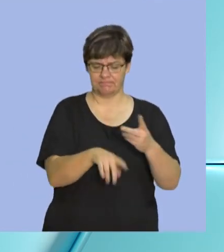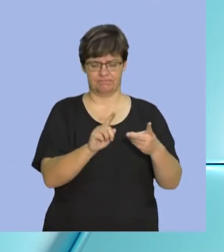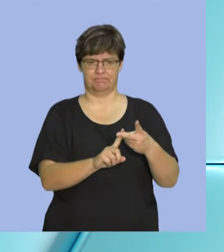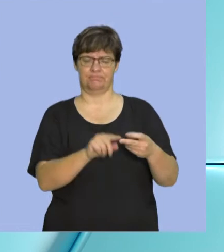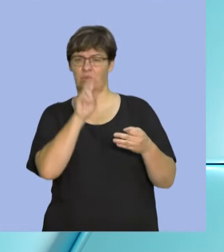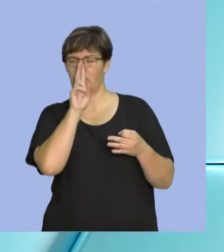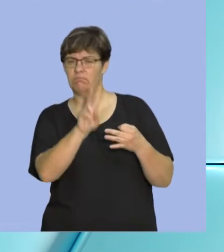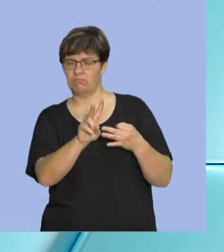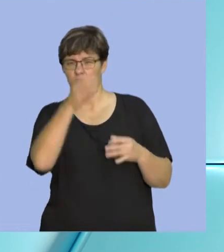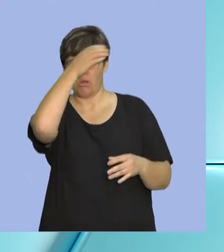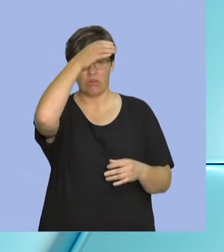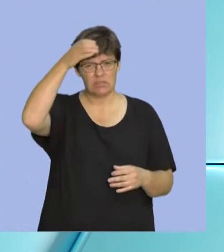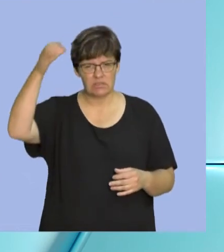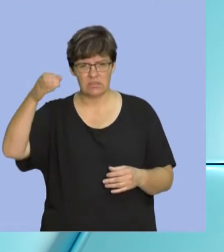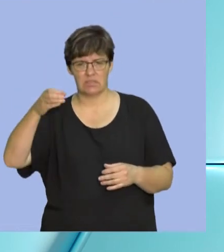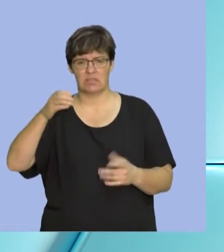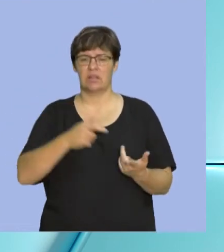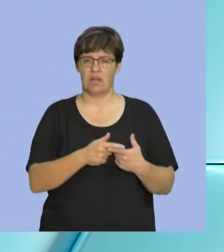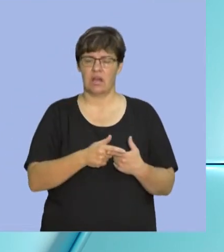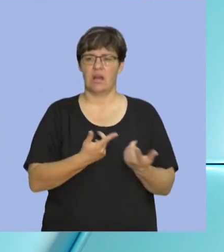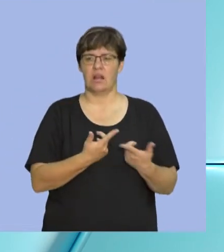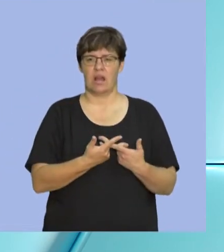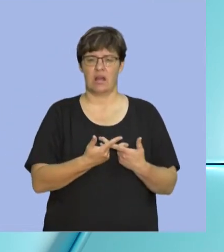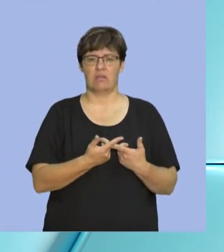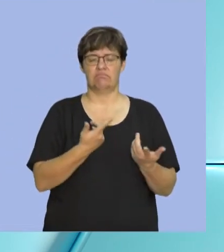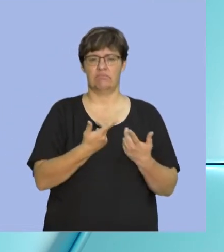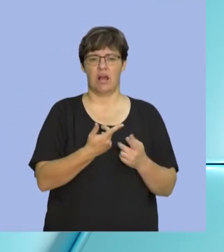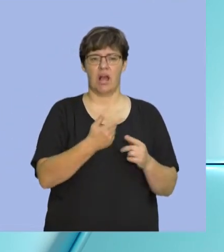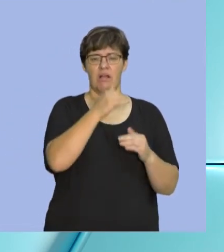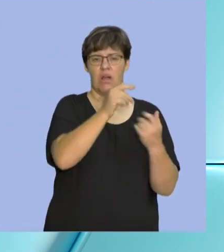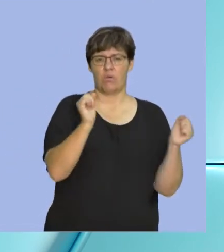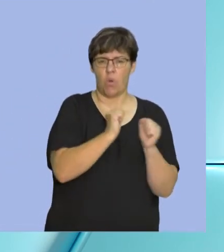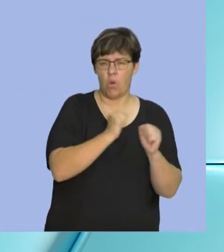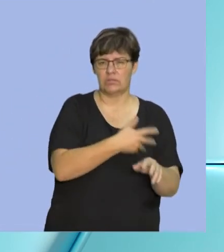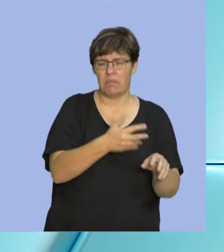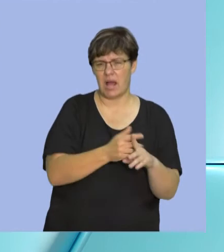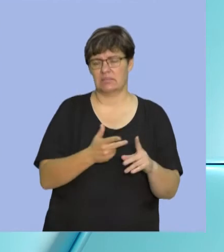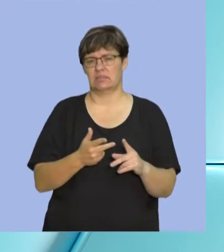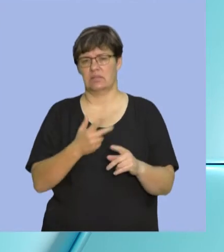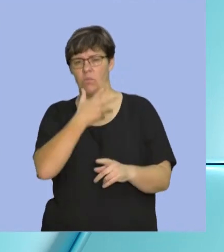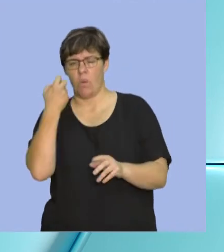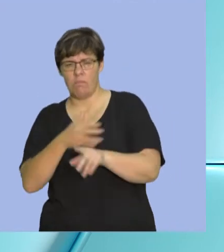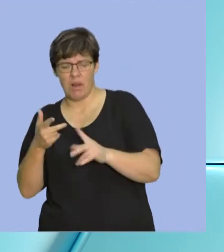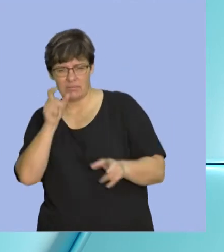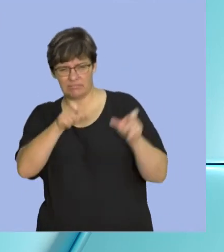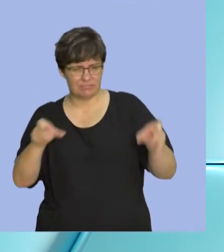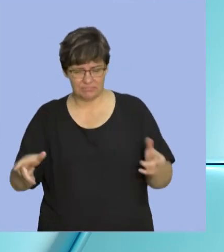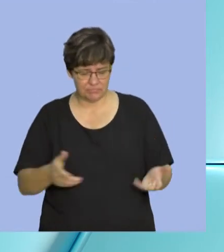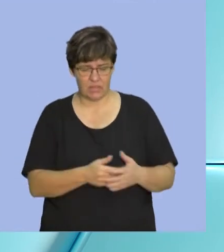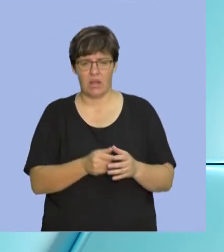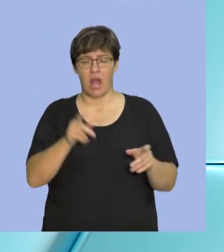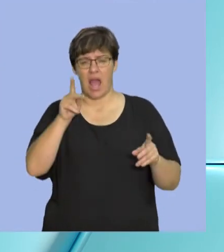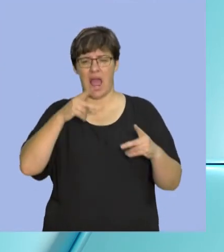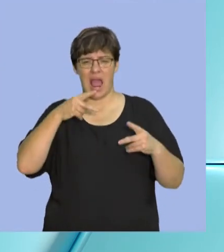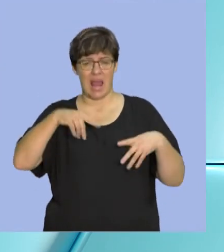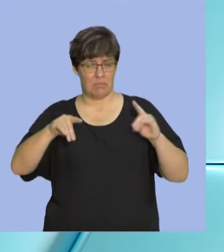at the concepts of what ectothermic and endothermic organisms are. Just before we went into the break, we looked at vasoconstriction